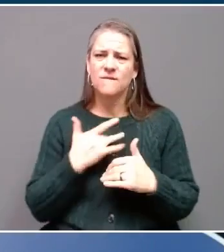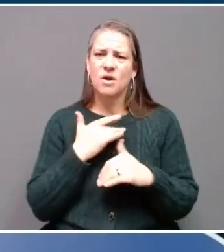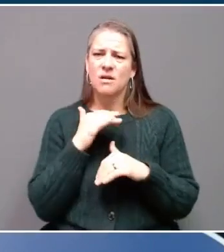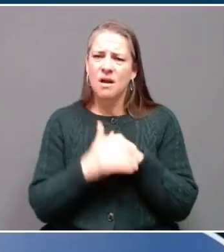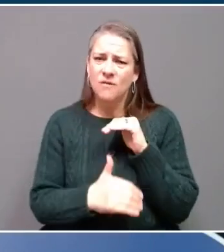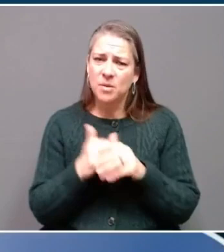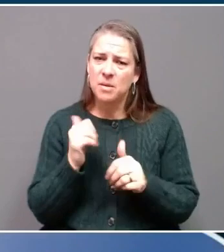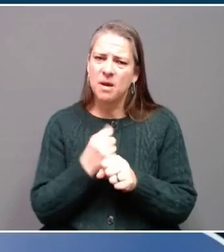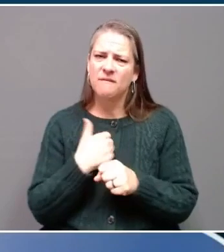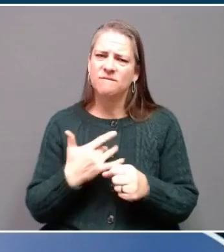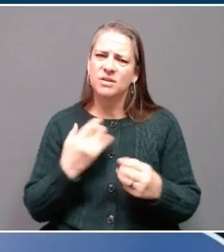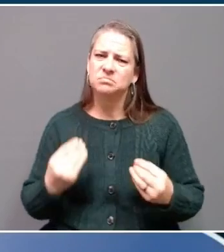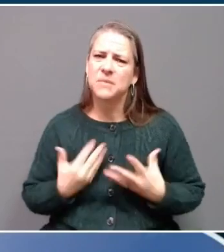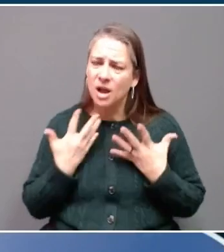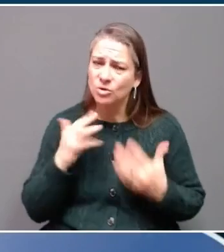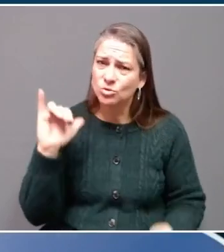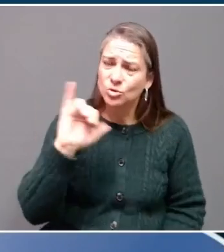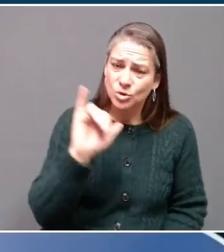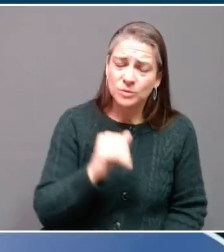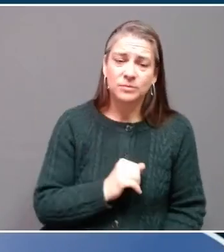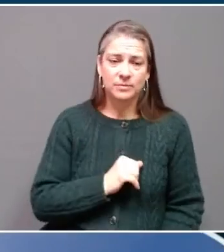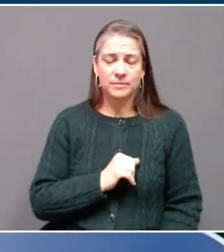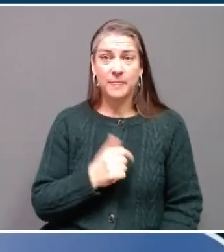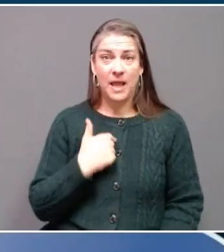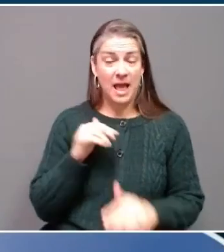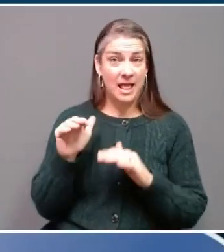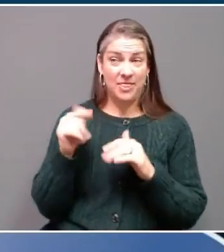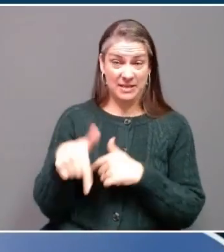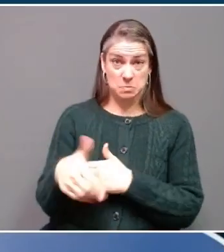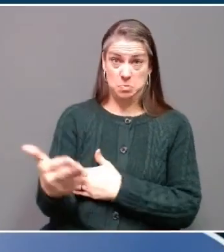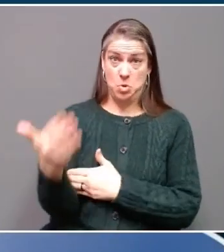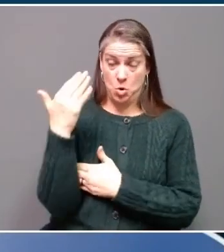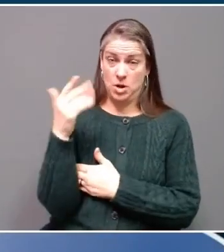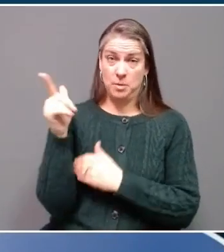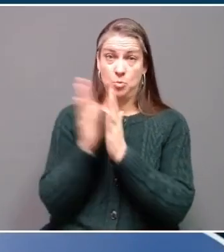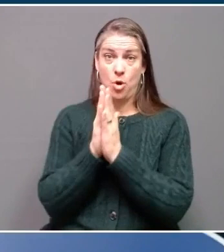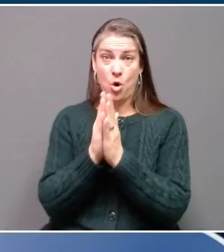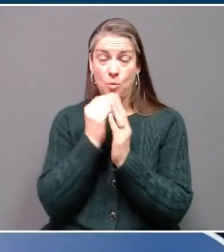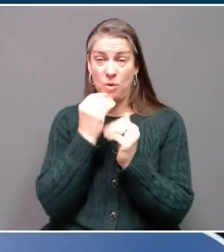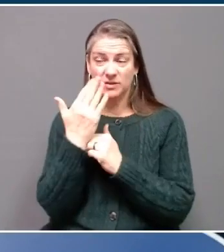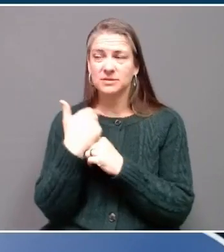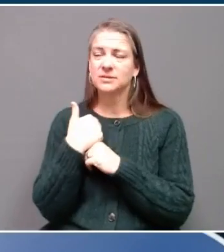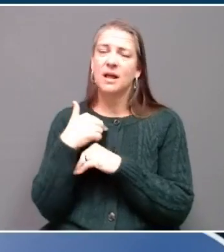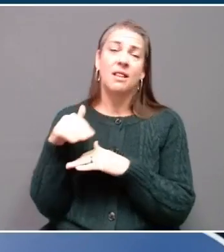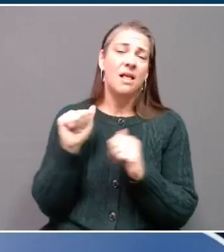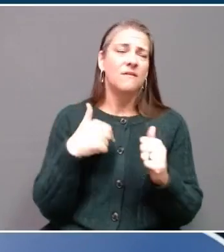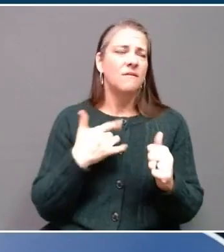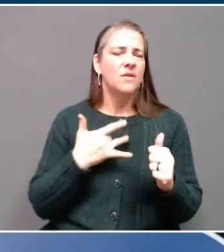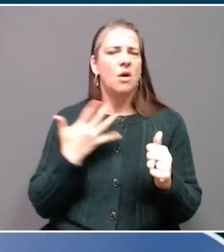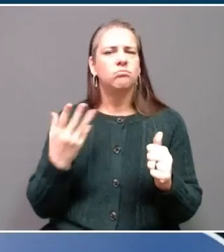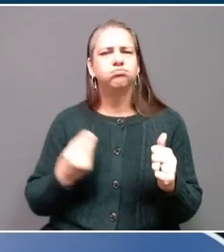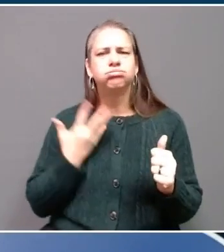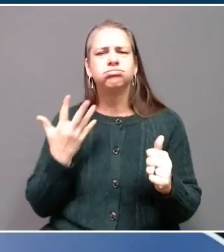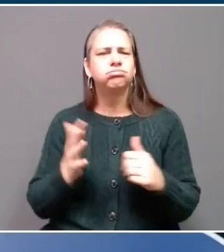us. And I can truly say I left this morning's event energized and inspired And that's thanks to